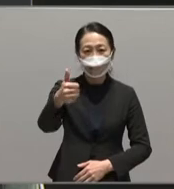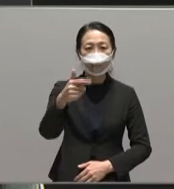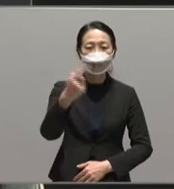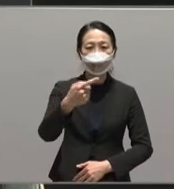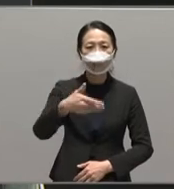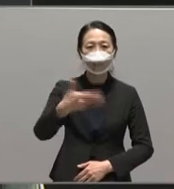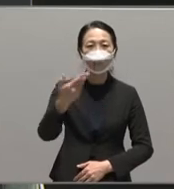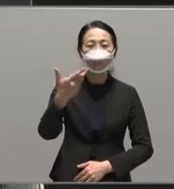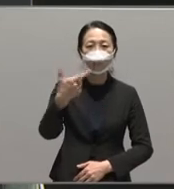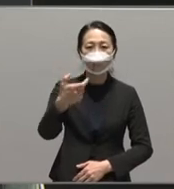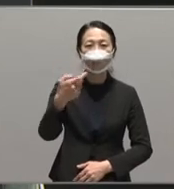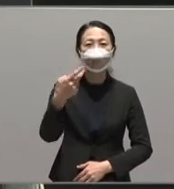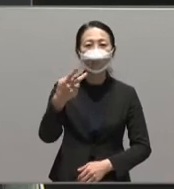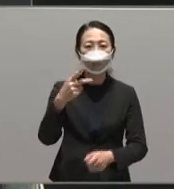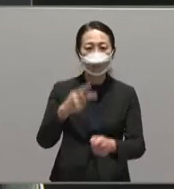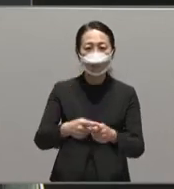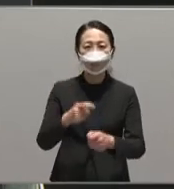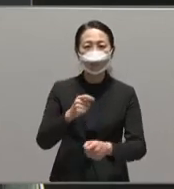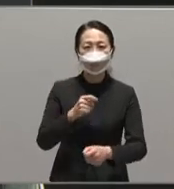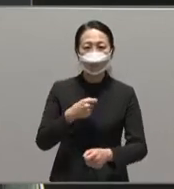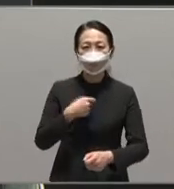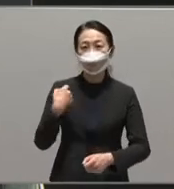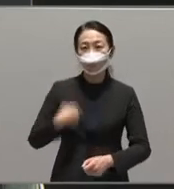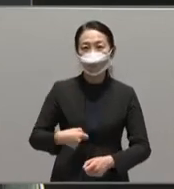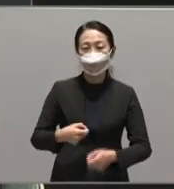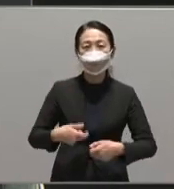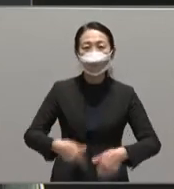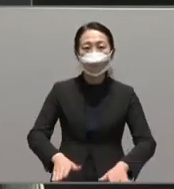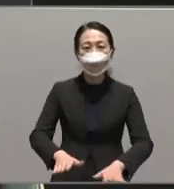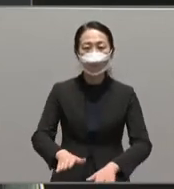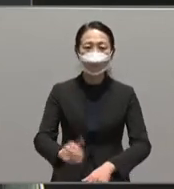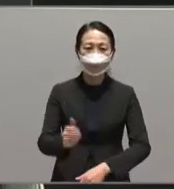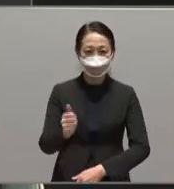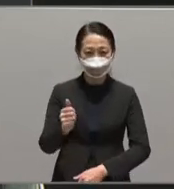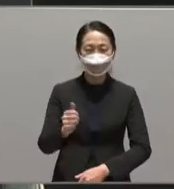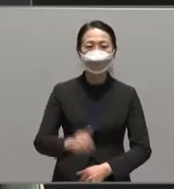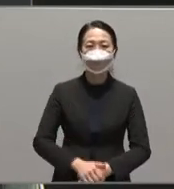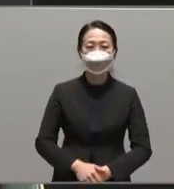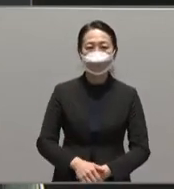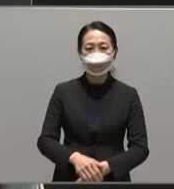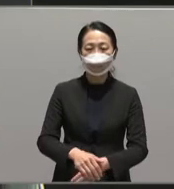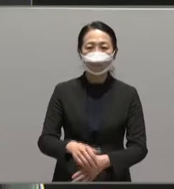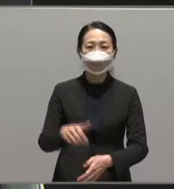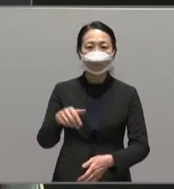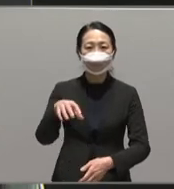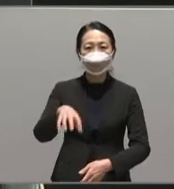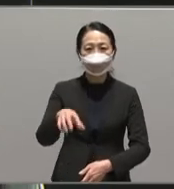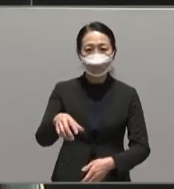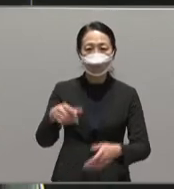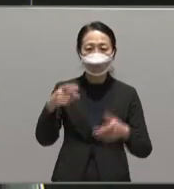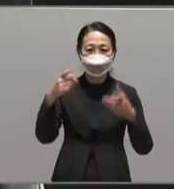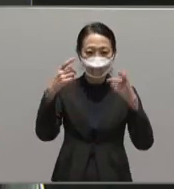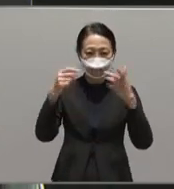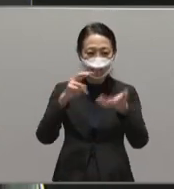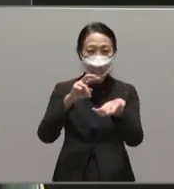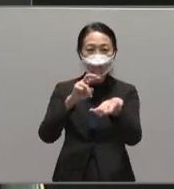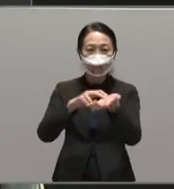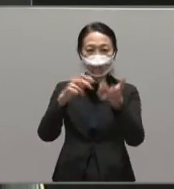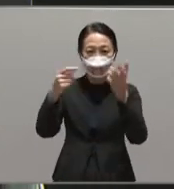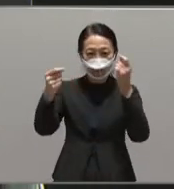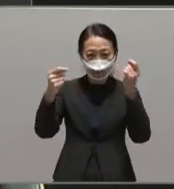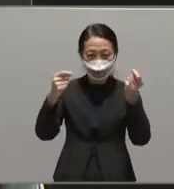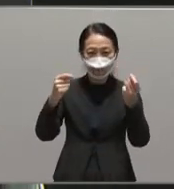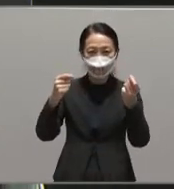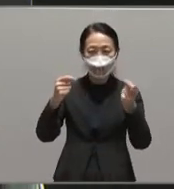clinical professor. In 1962, he was born in China, and he obtained his